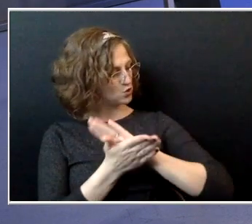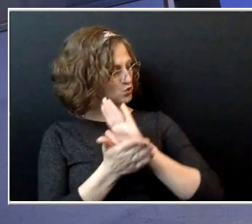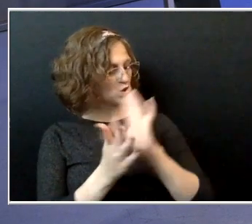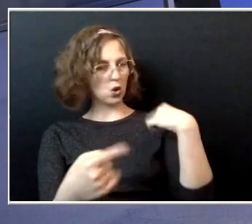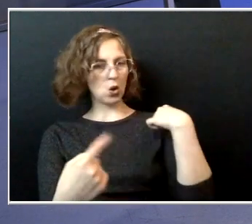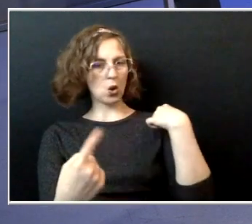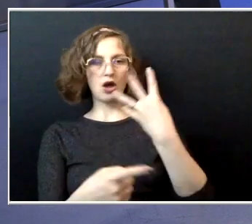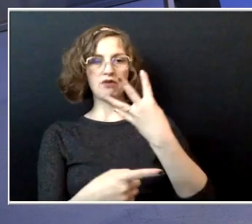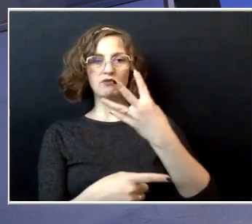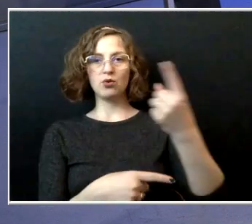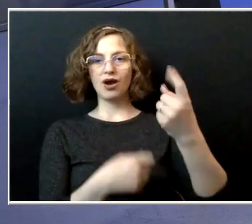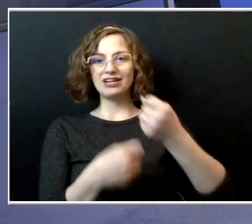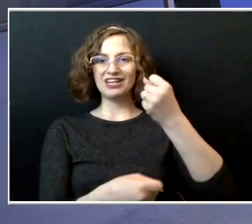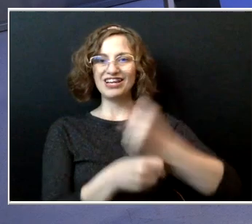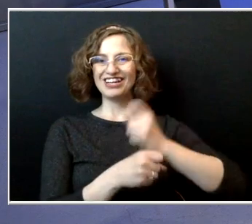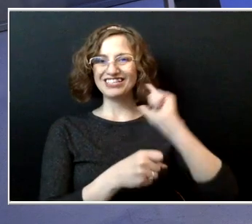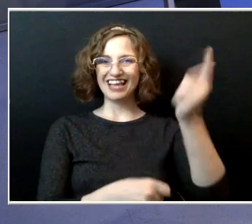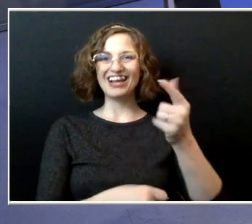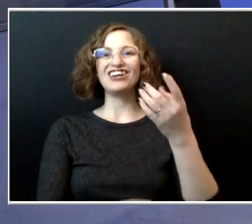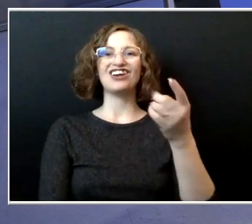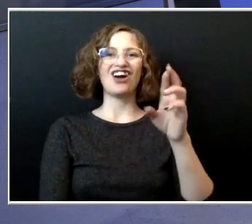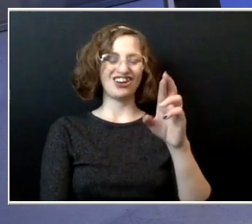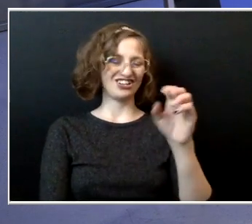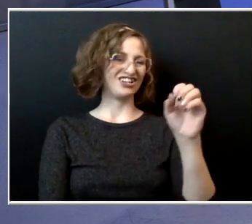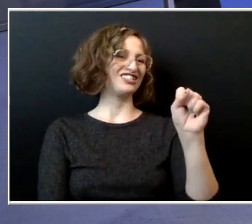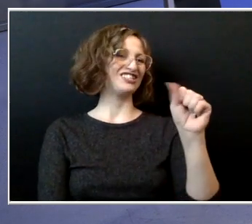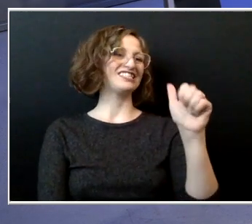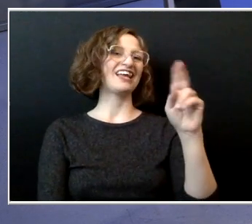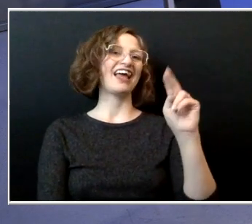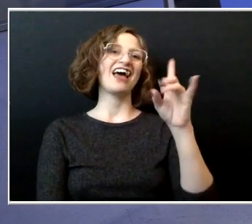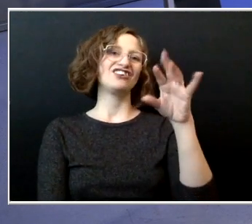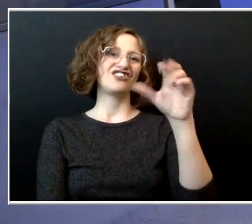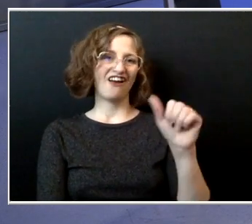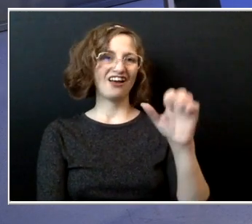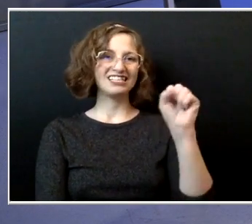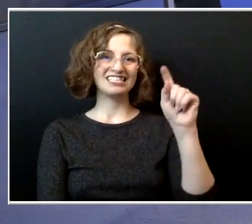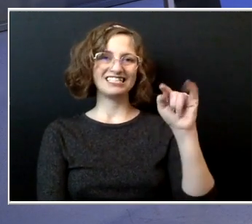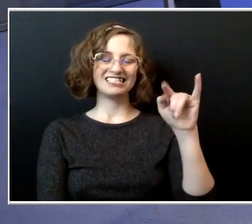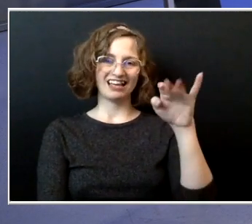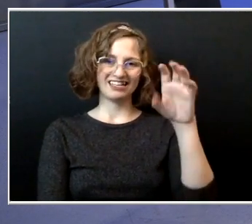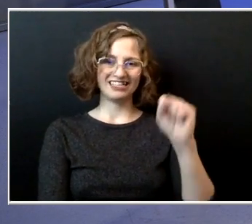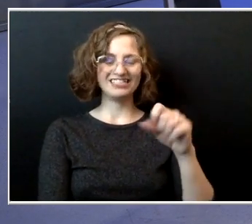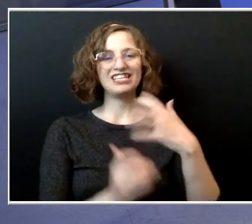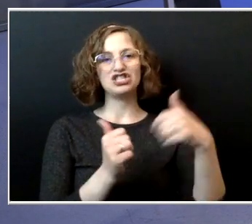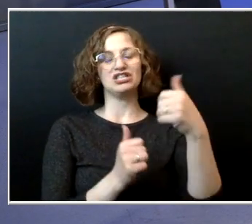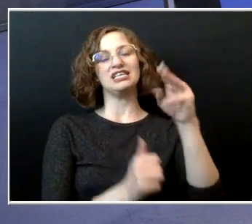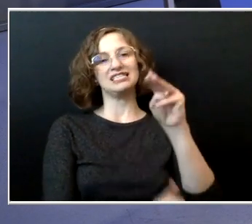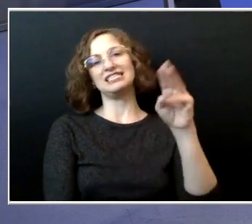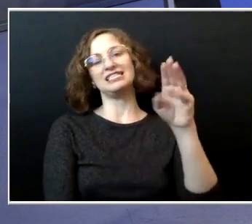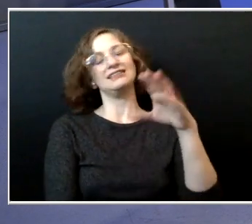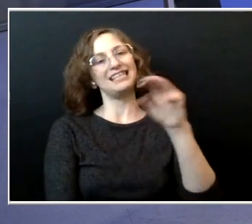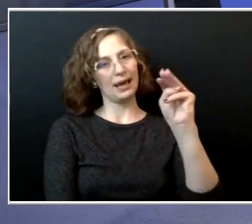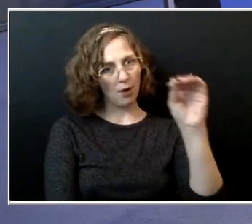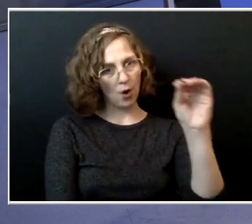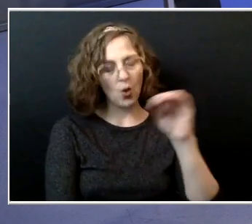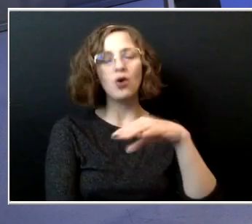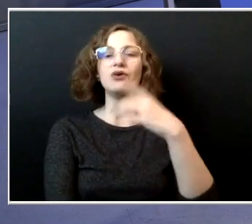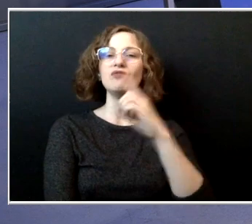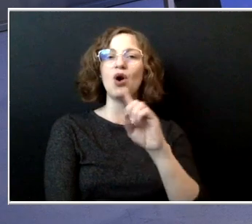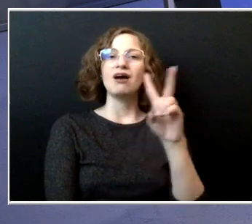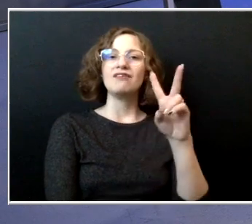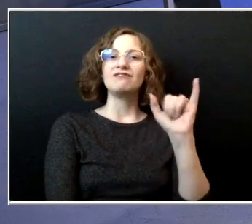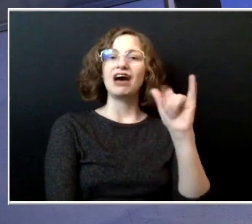Sandra Stites, an OBGYN, Chief Medical Officer at Vibrant Health, and the person I've been married to joyfully for 37 years.